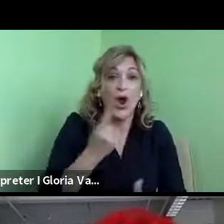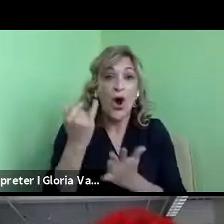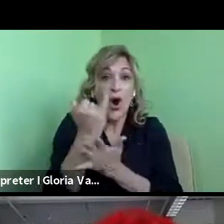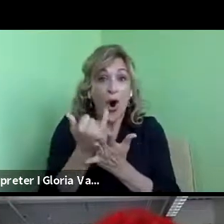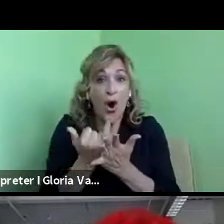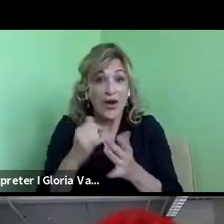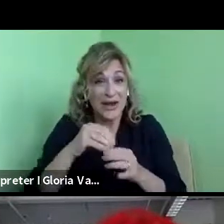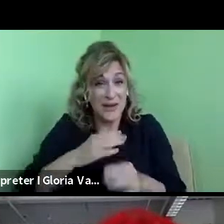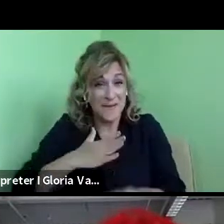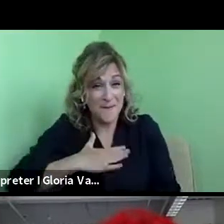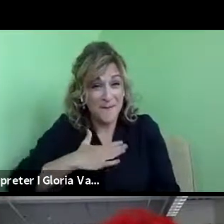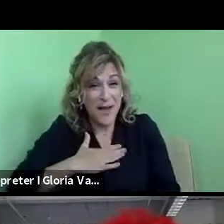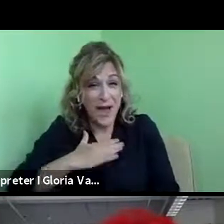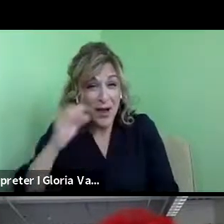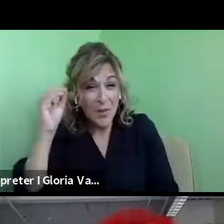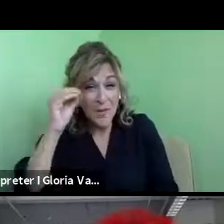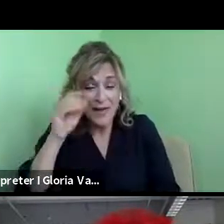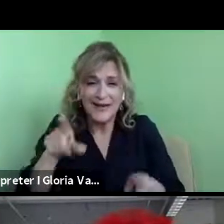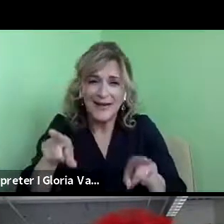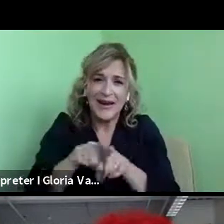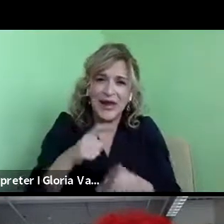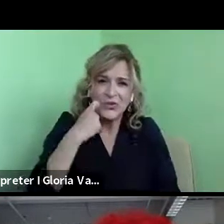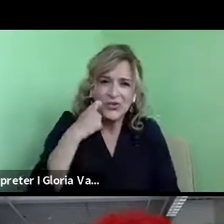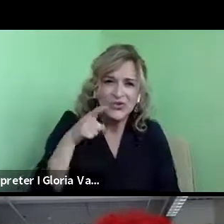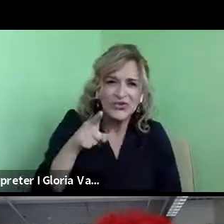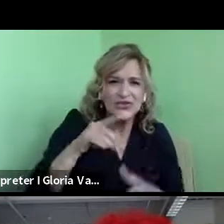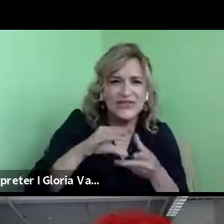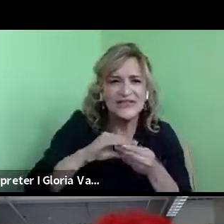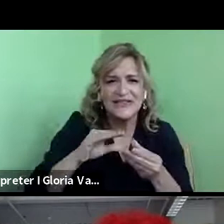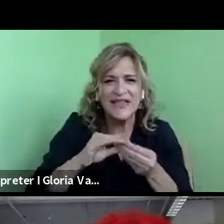just like you were saying, Gayle, like the heavens, it kind